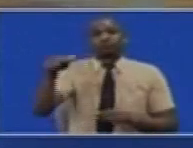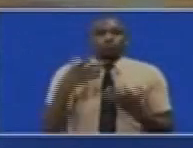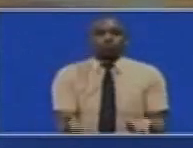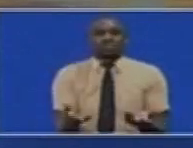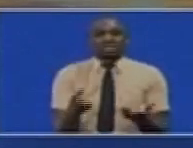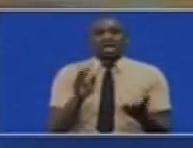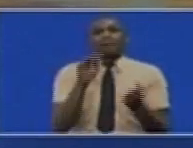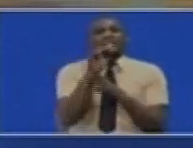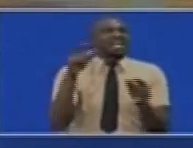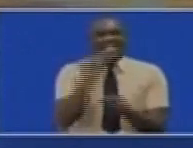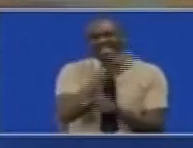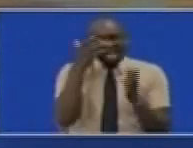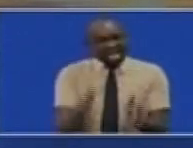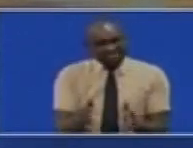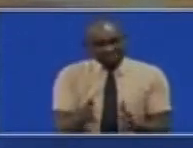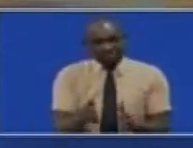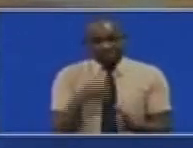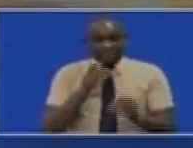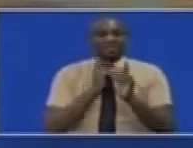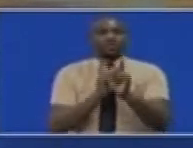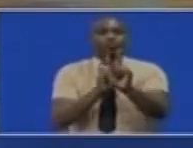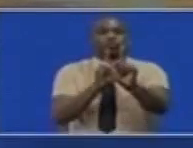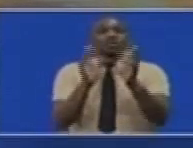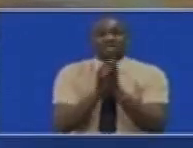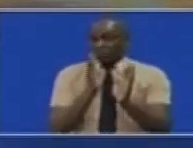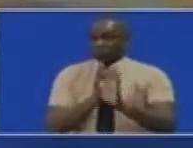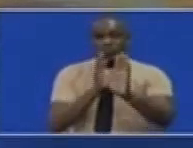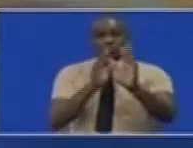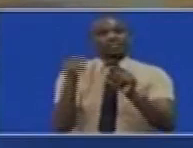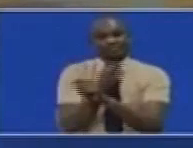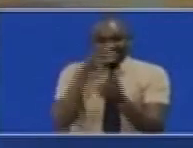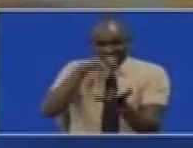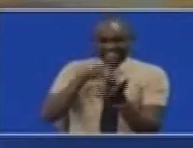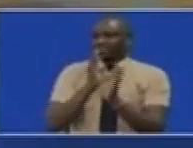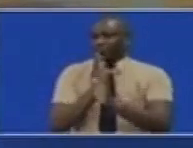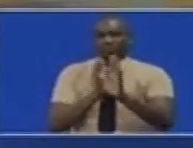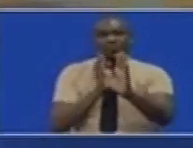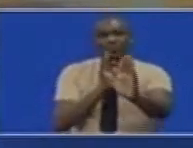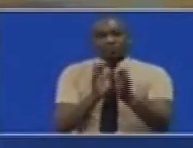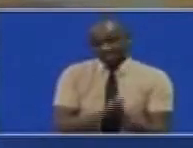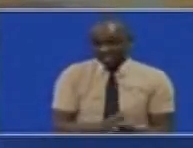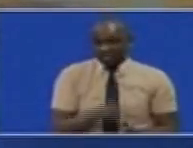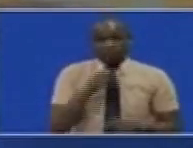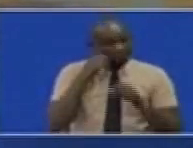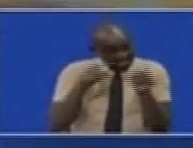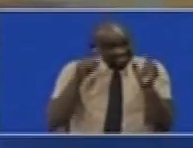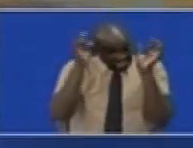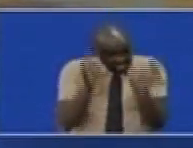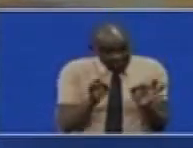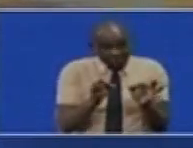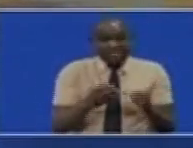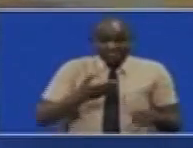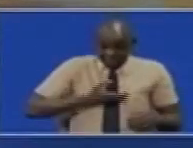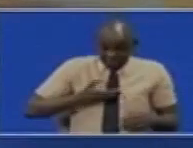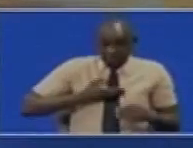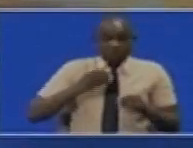an appeal like any other, and they queue. They're because of the sheer volumes of the matters in those divisions. If they are in the civil